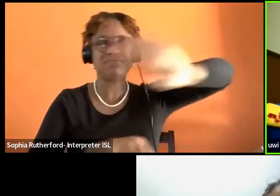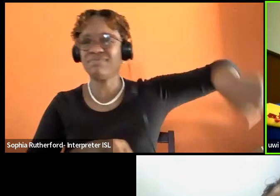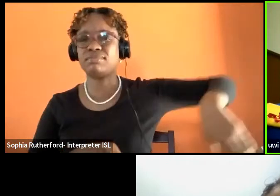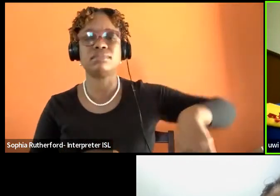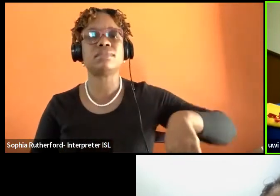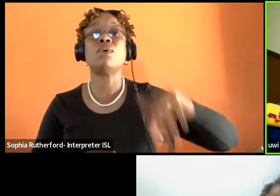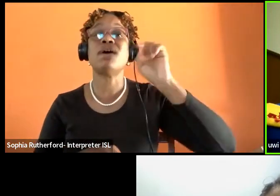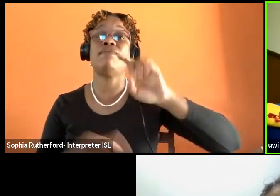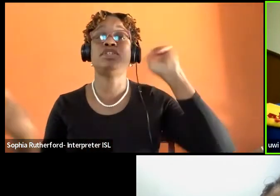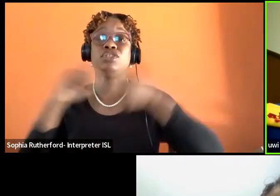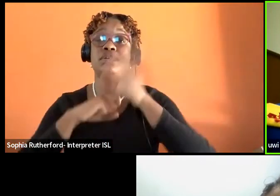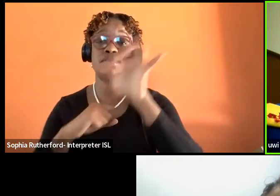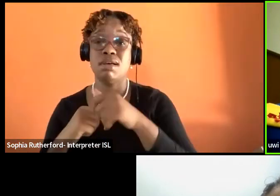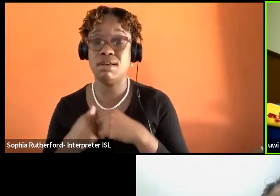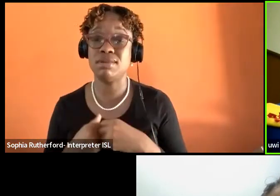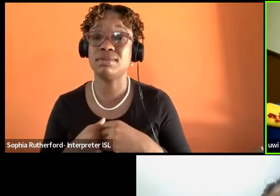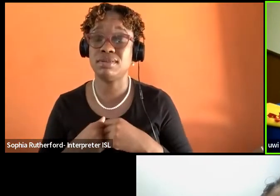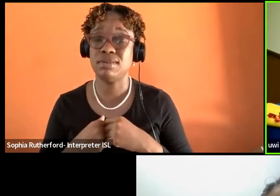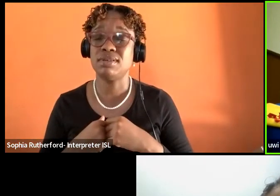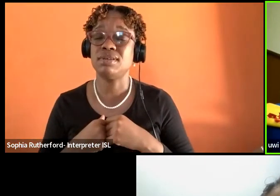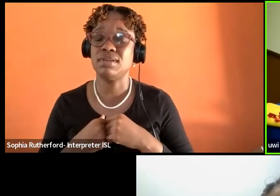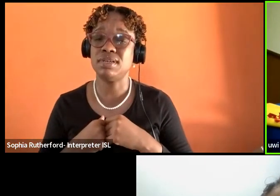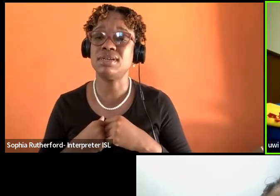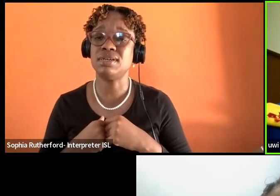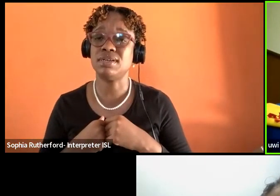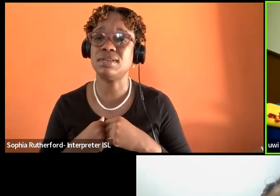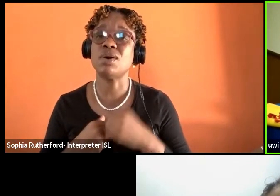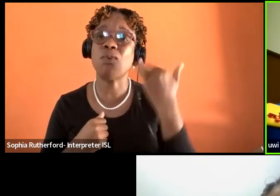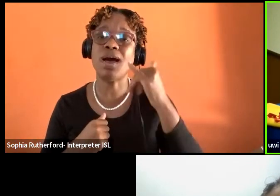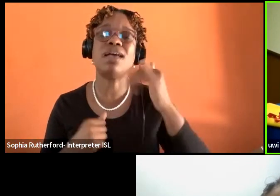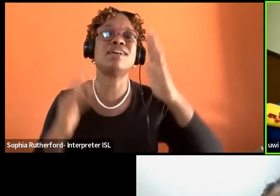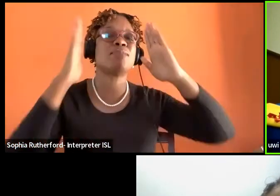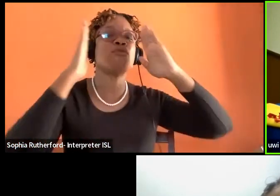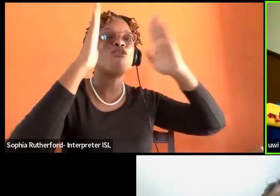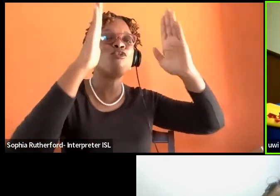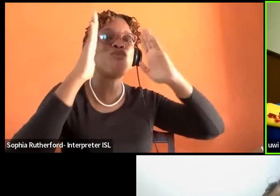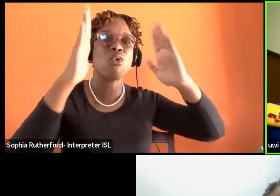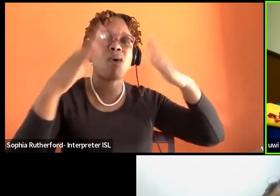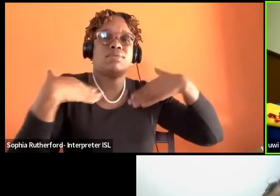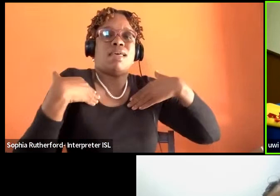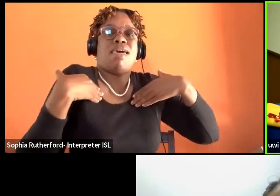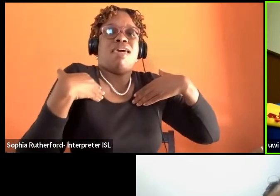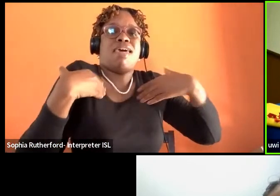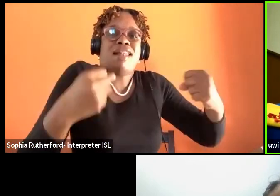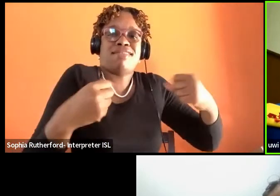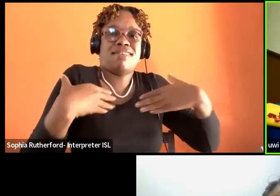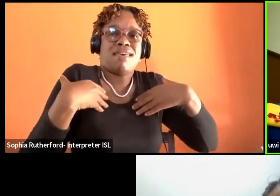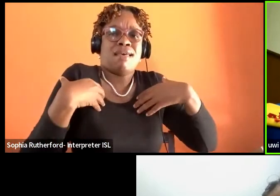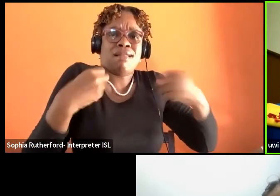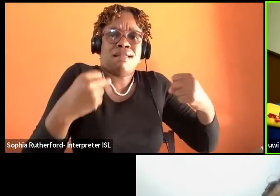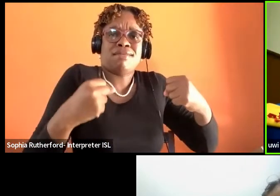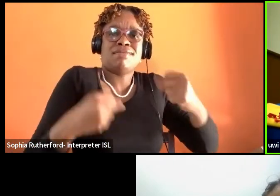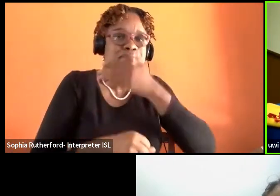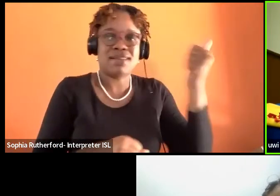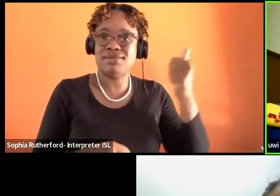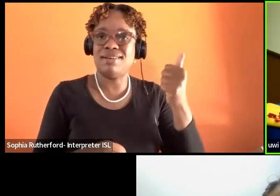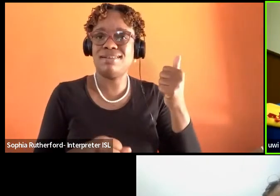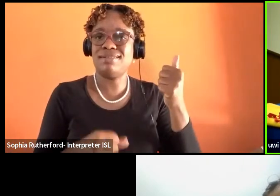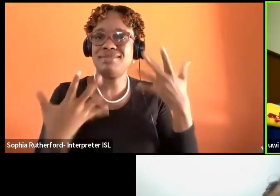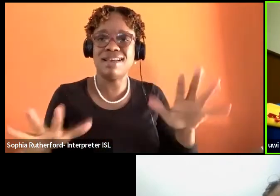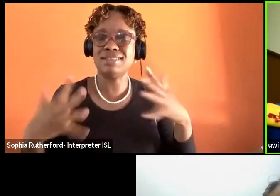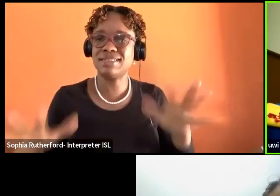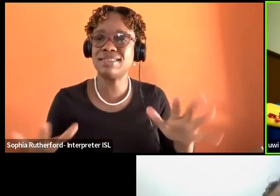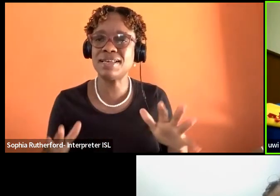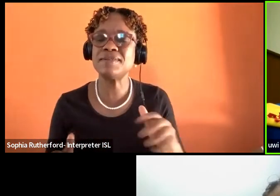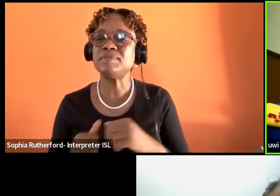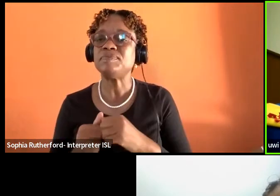mentality amongst the health professional to the point where they understand that, yes, Floyd